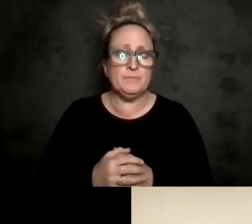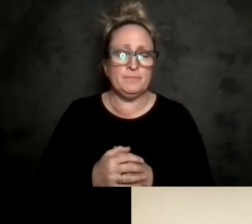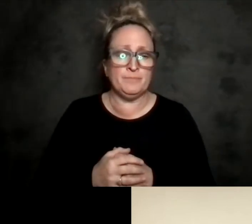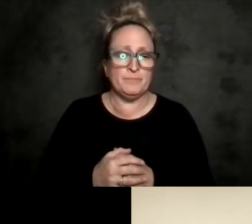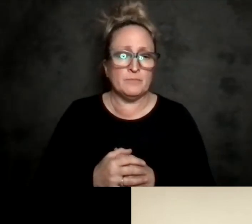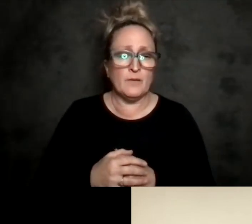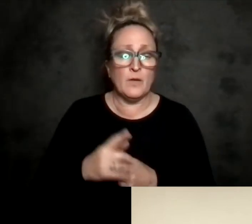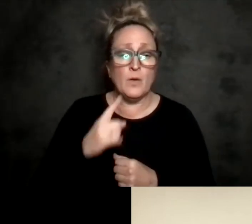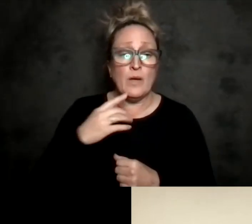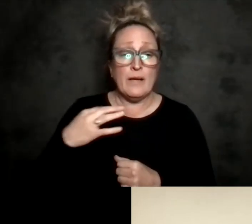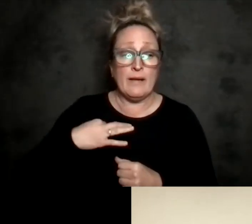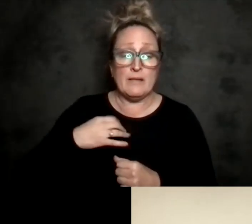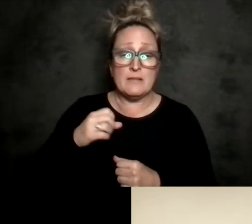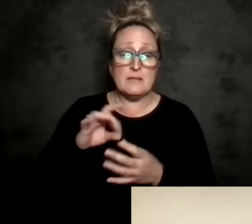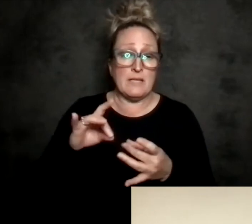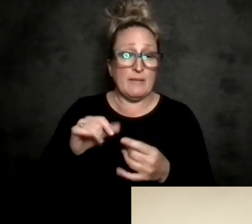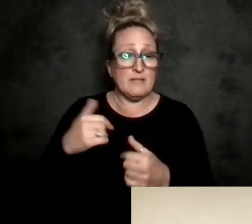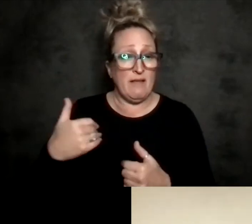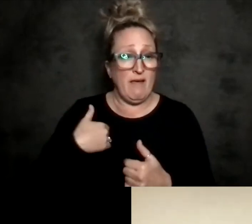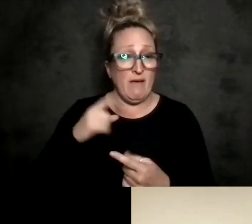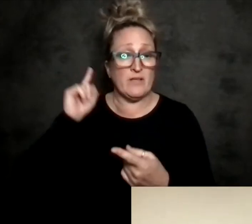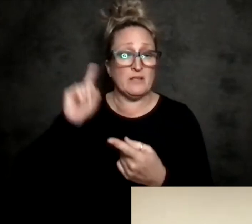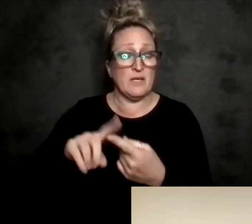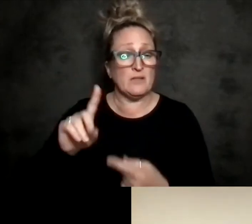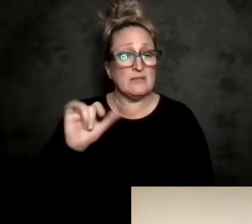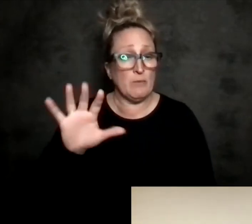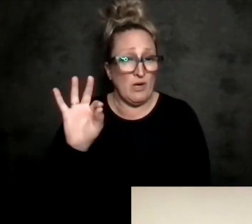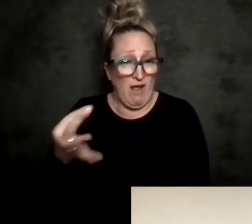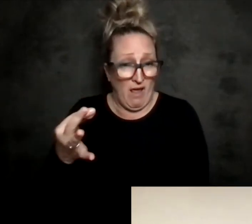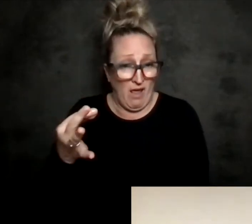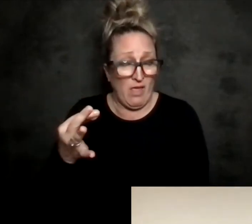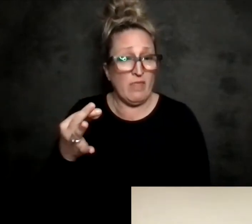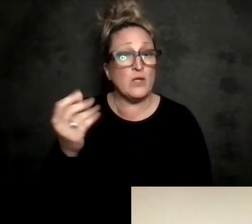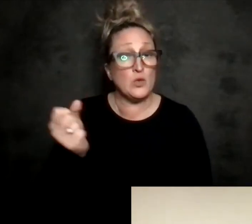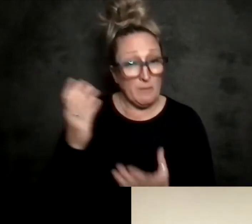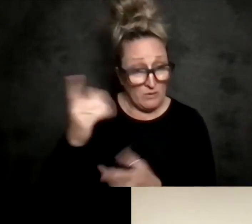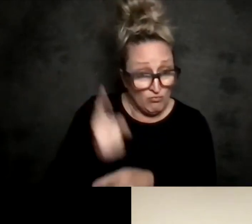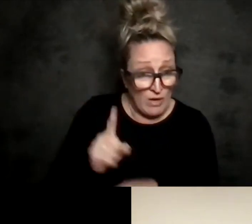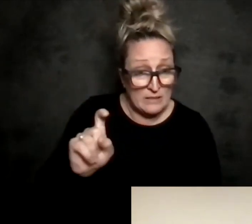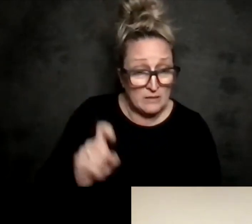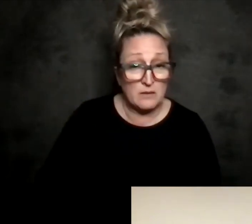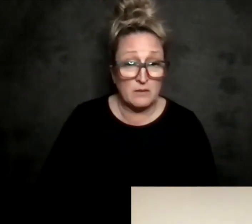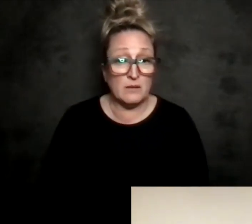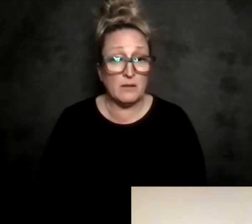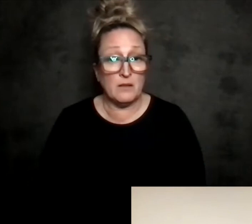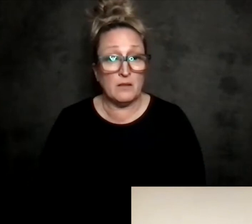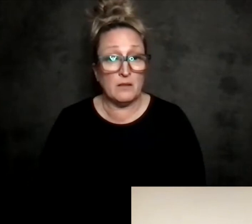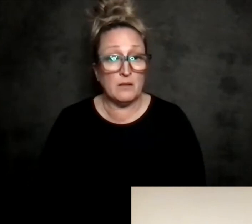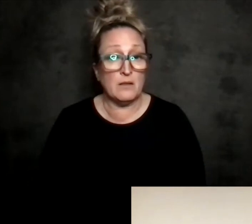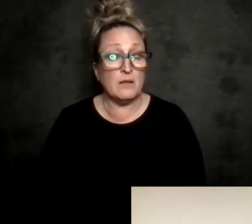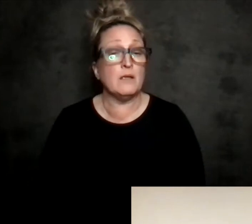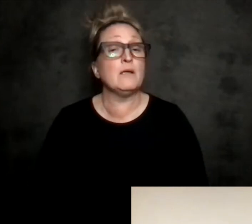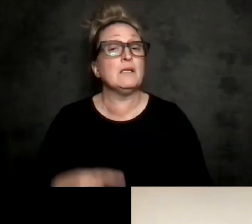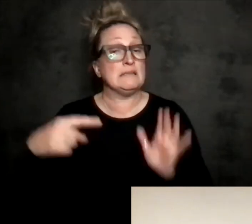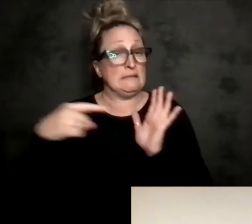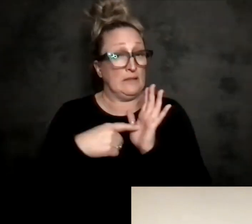candidate statement, they have until December 9th to submit that. Is that correct? The